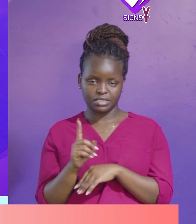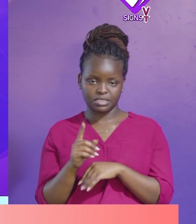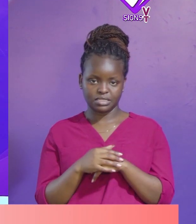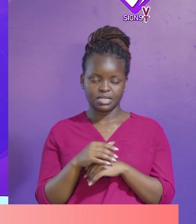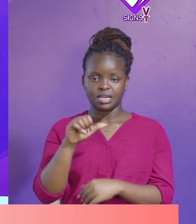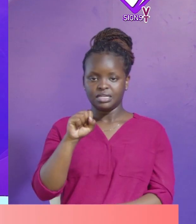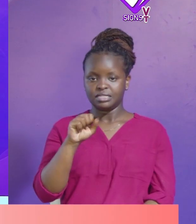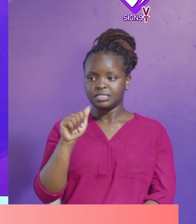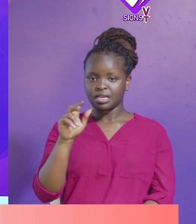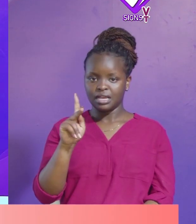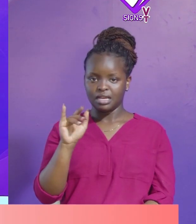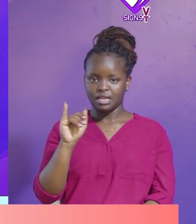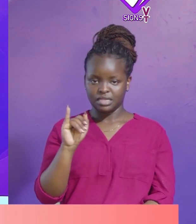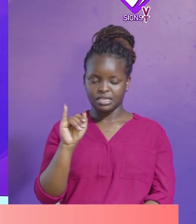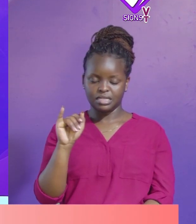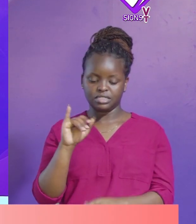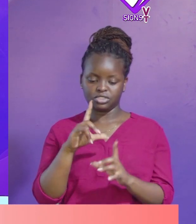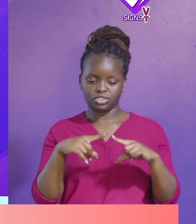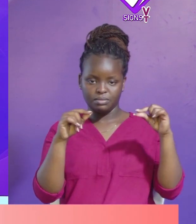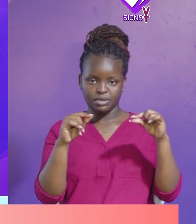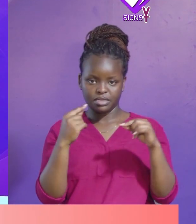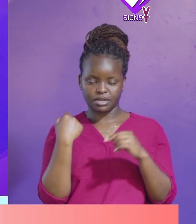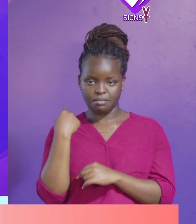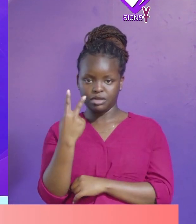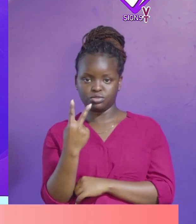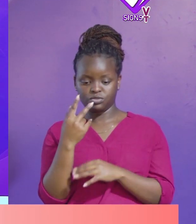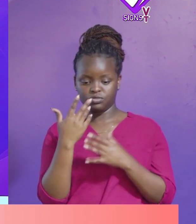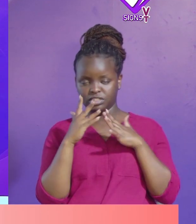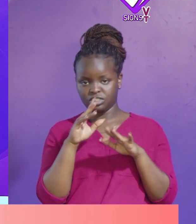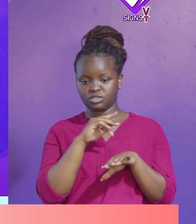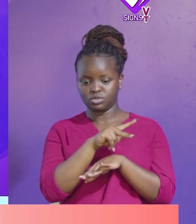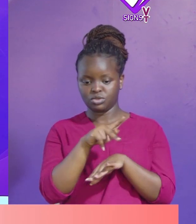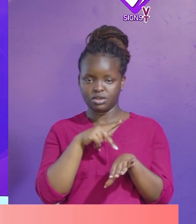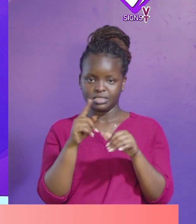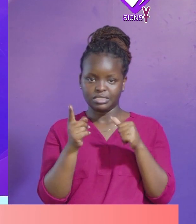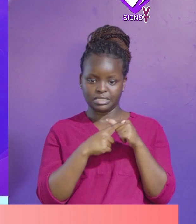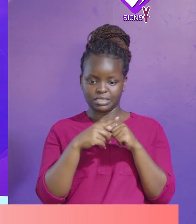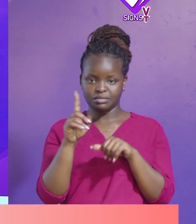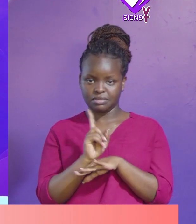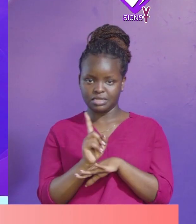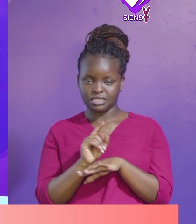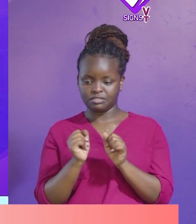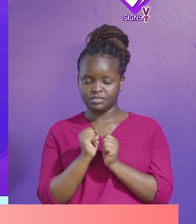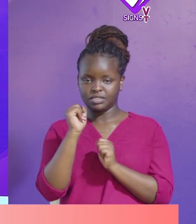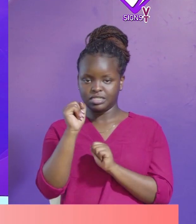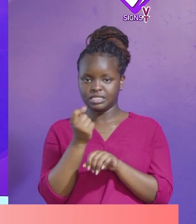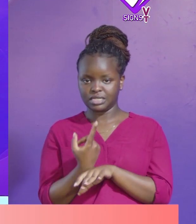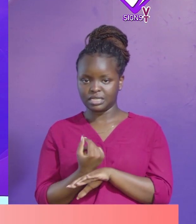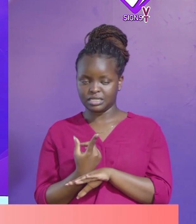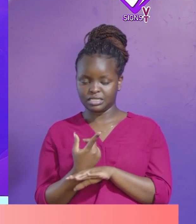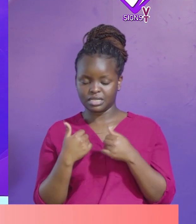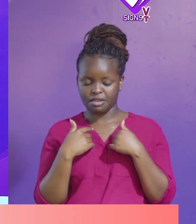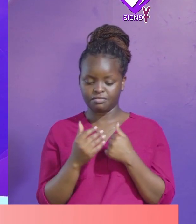Japan. He came second, finishing 2 hours, 6 minutes and 15 seconds. We